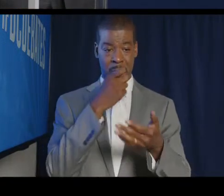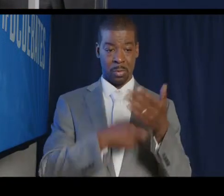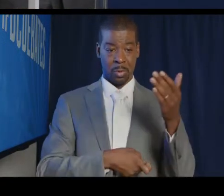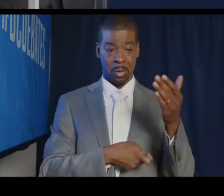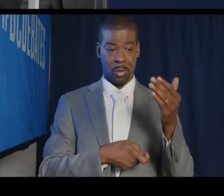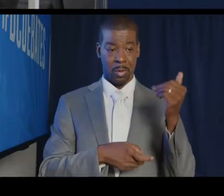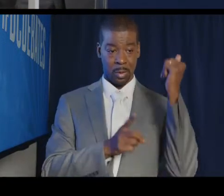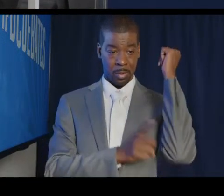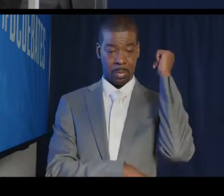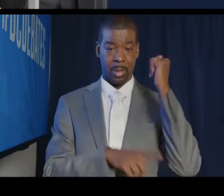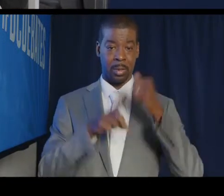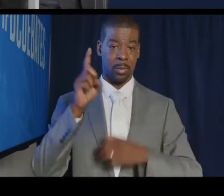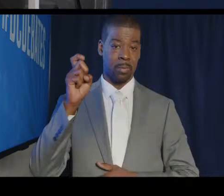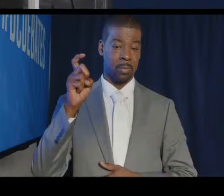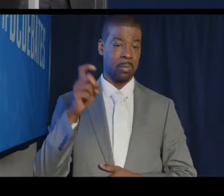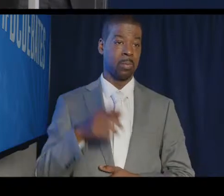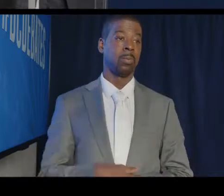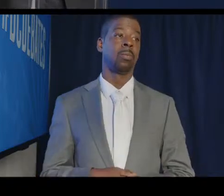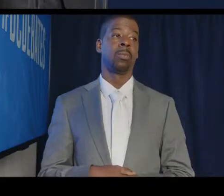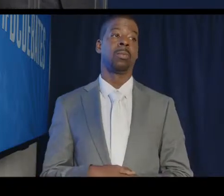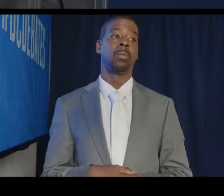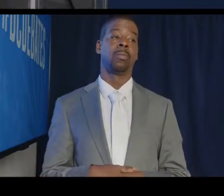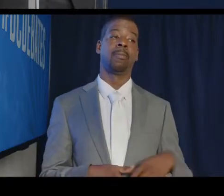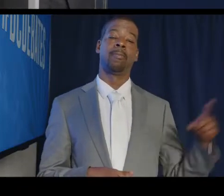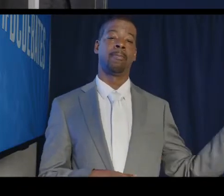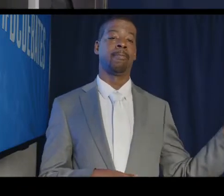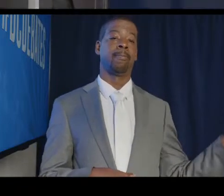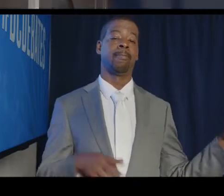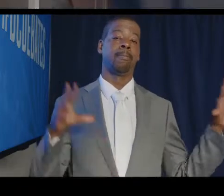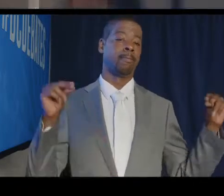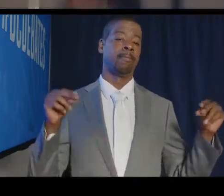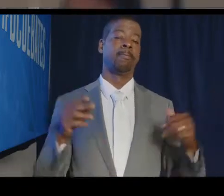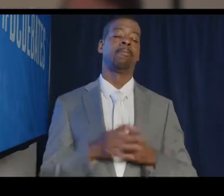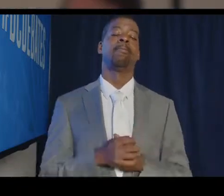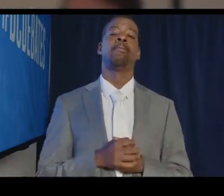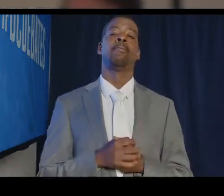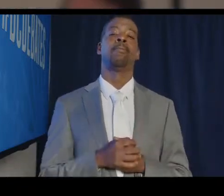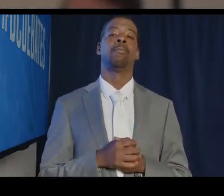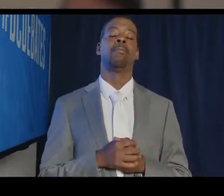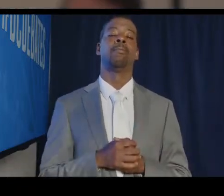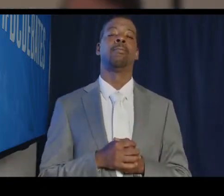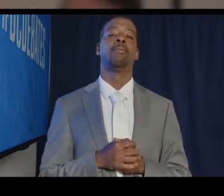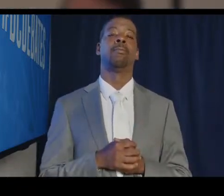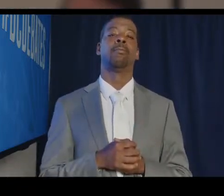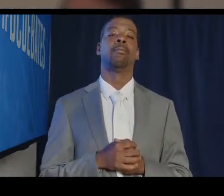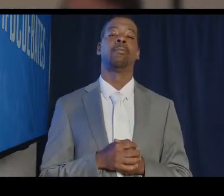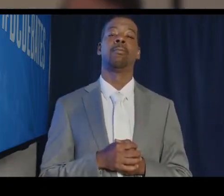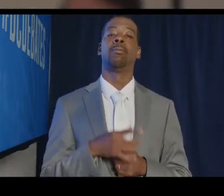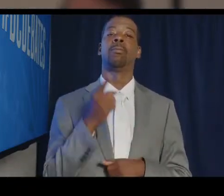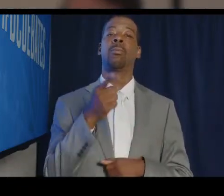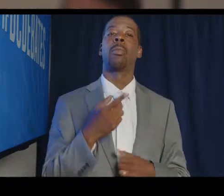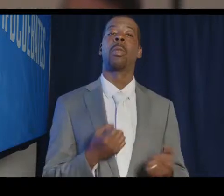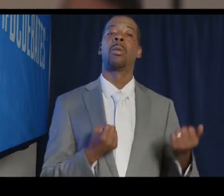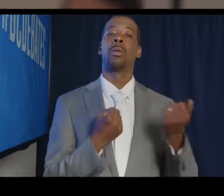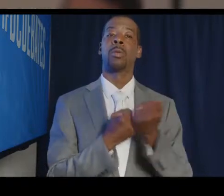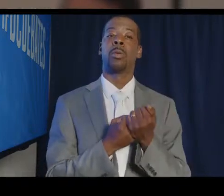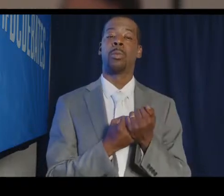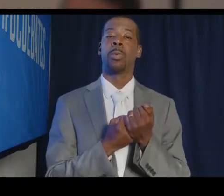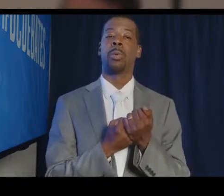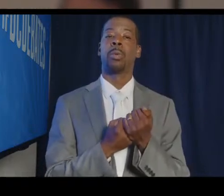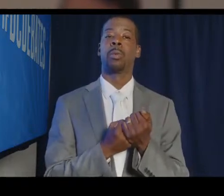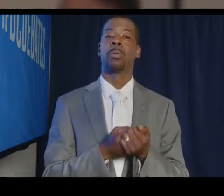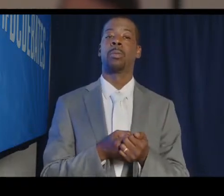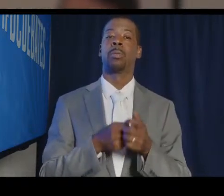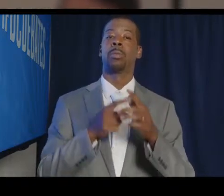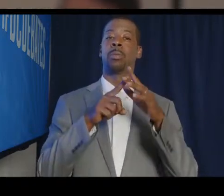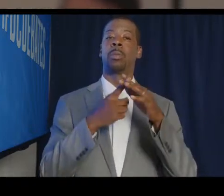no. I'd love to talk more about this, but no. There's much more to it than that, yes and no. Do you support Initiative 83, which